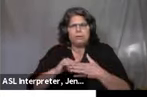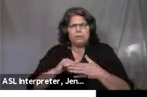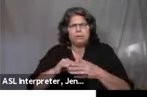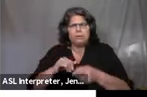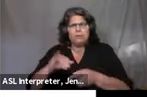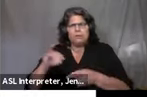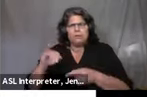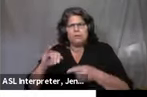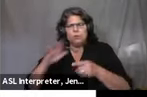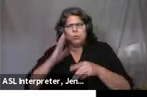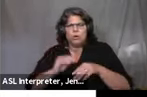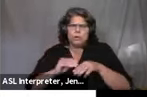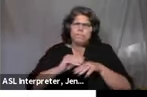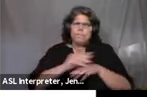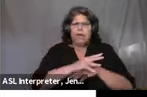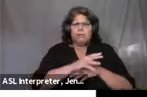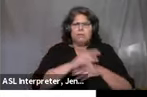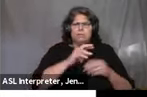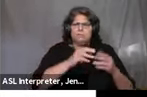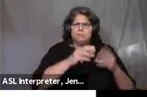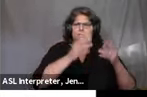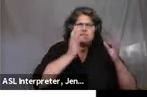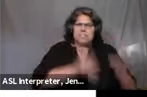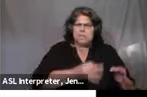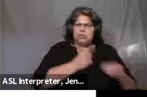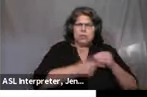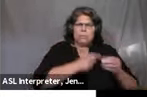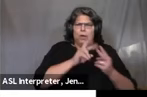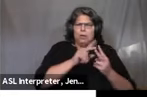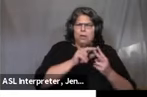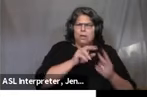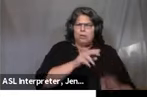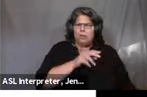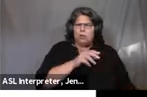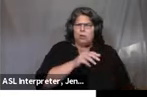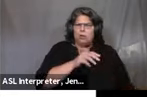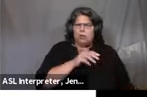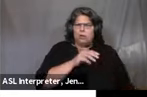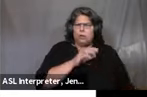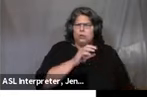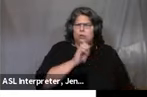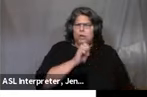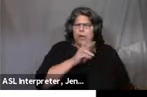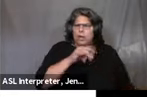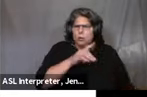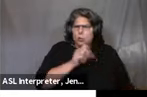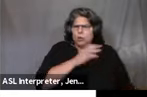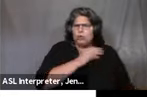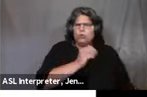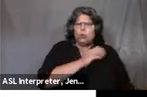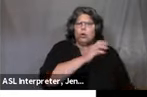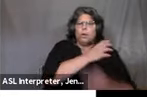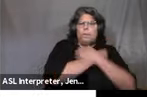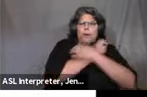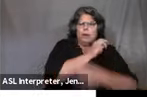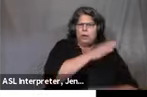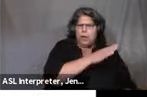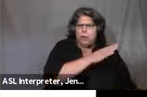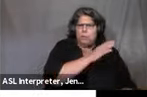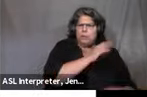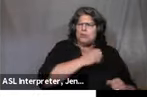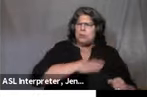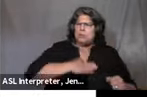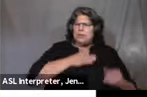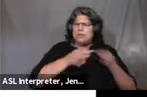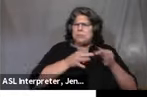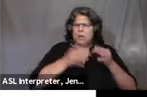Edwards or the Bear Club Way. And I was wondering if the gentleman could answer why that would not make a difference. I will direct that to Stephen